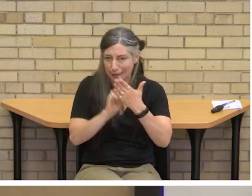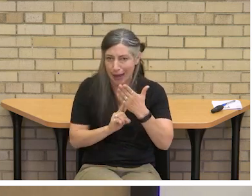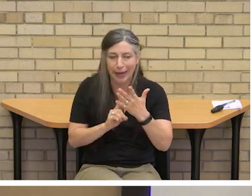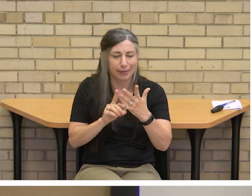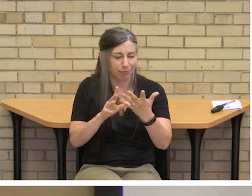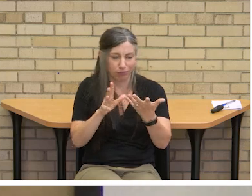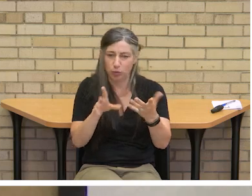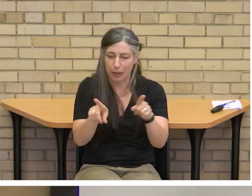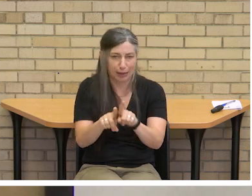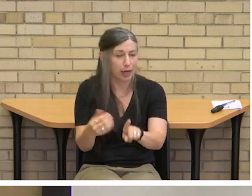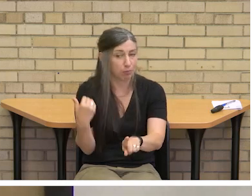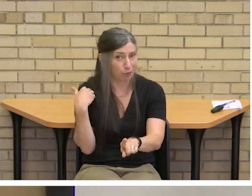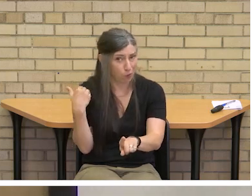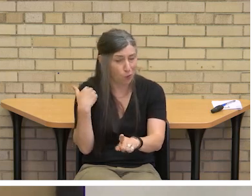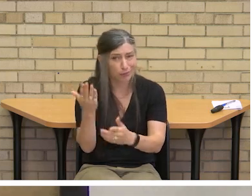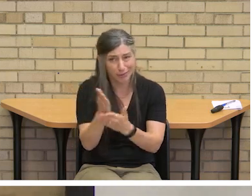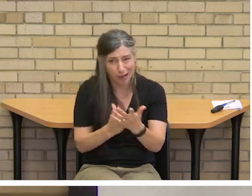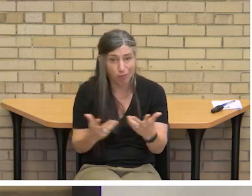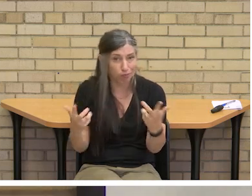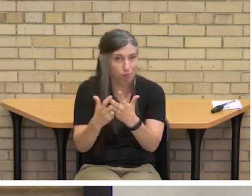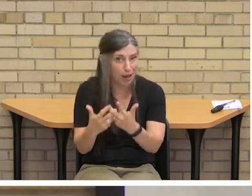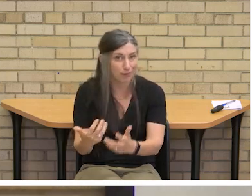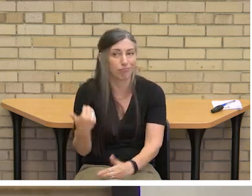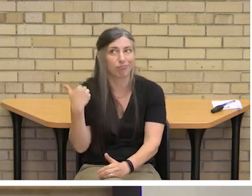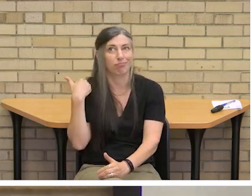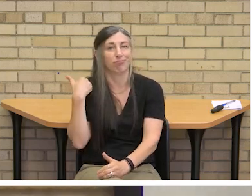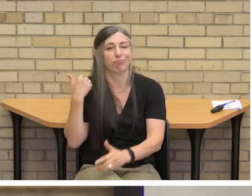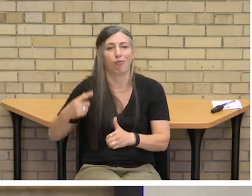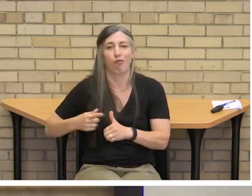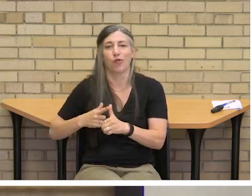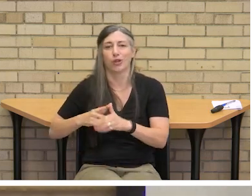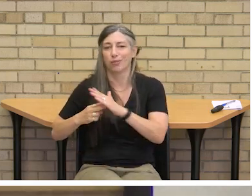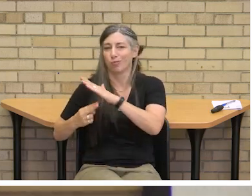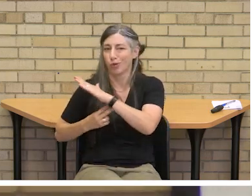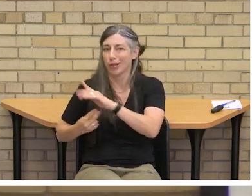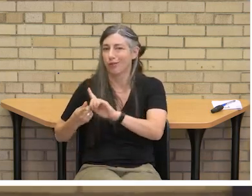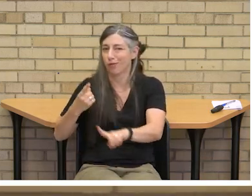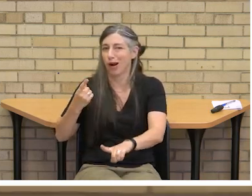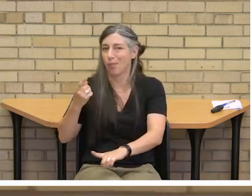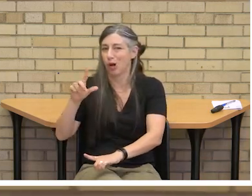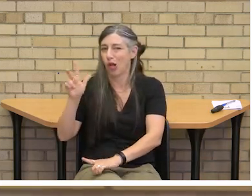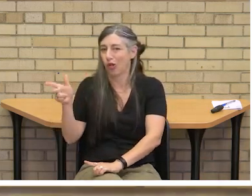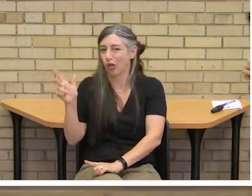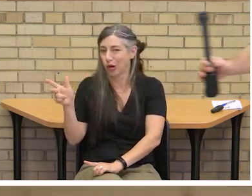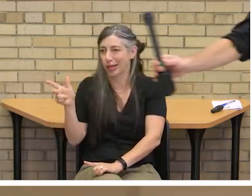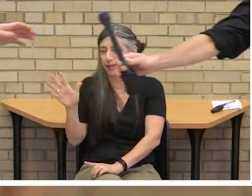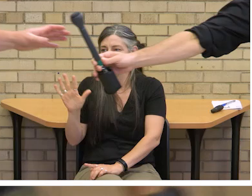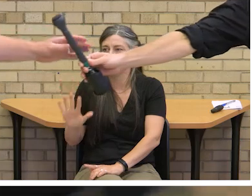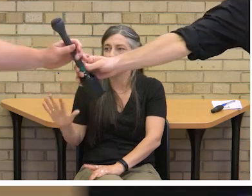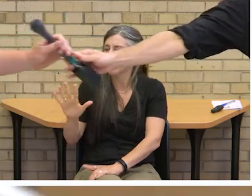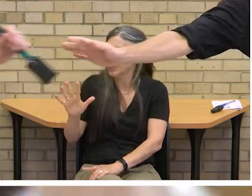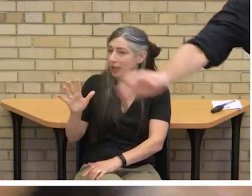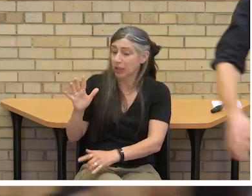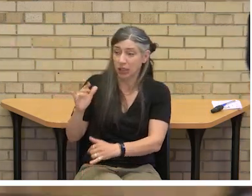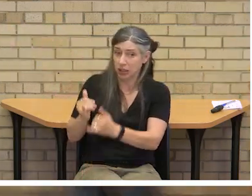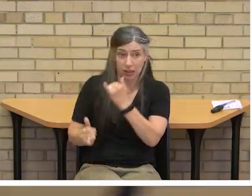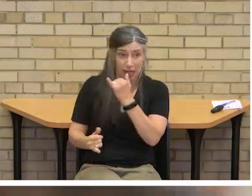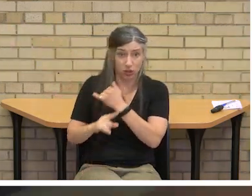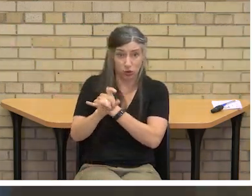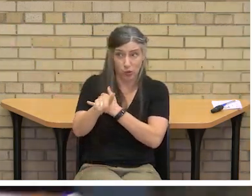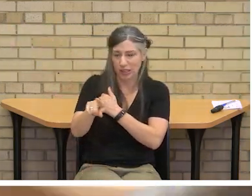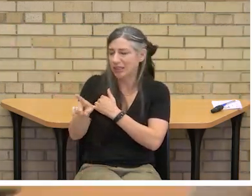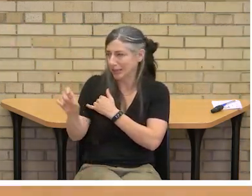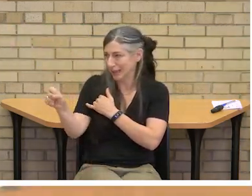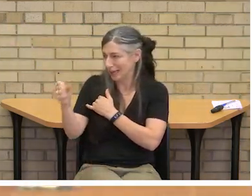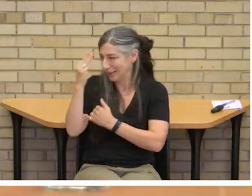design. So to hopefully kind of match the original structure that was built in the 30s. You have one last one? Yeah, one last